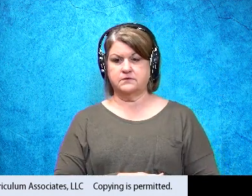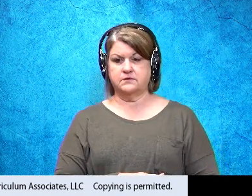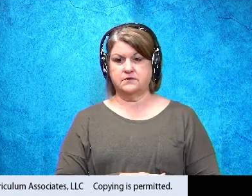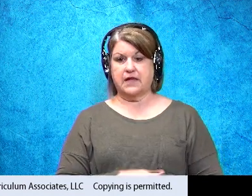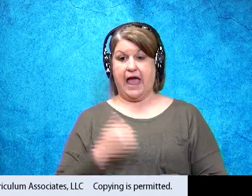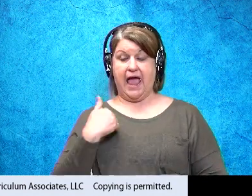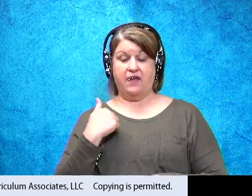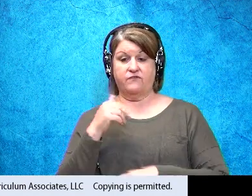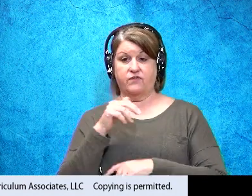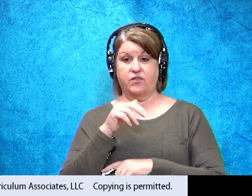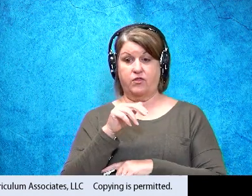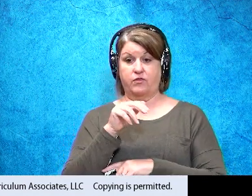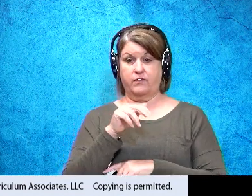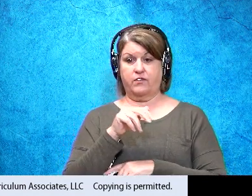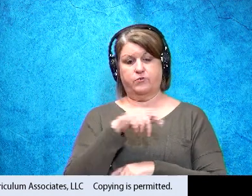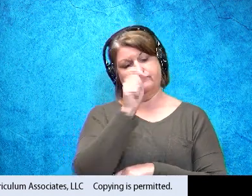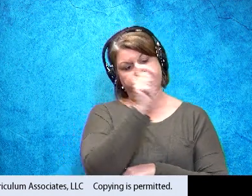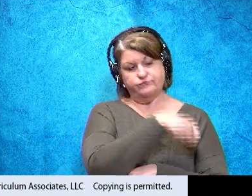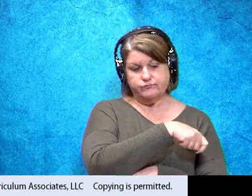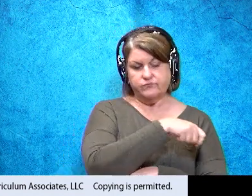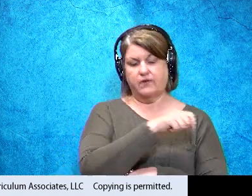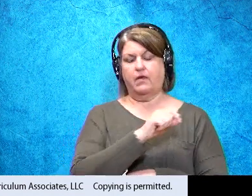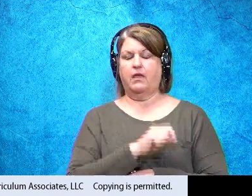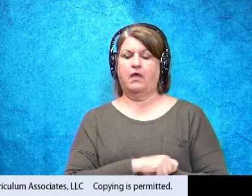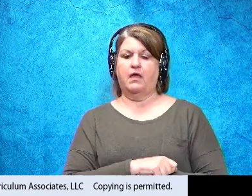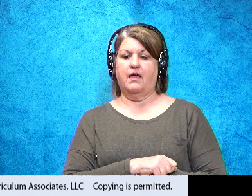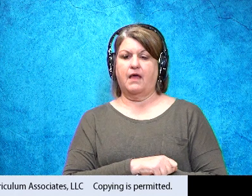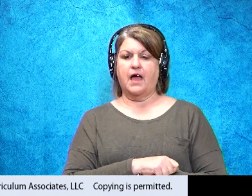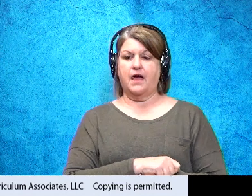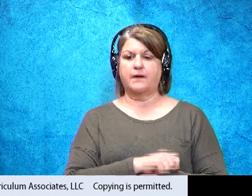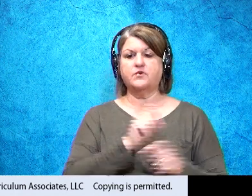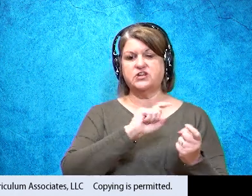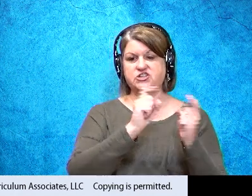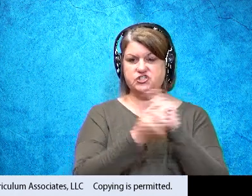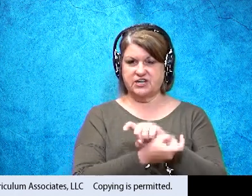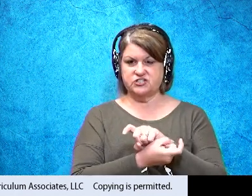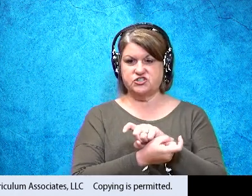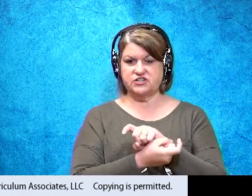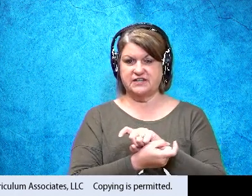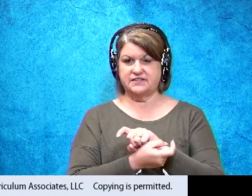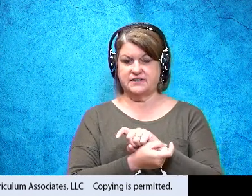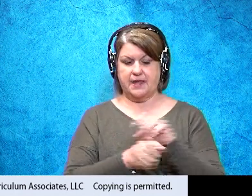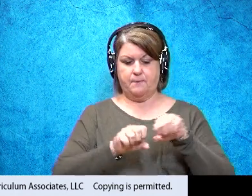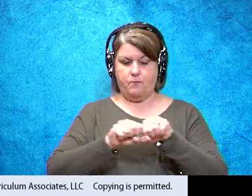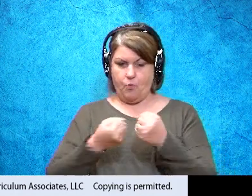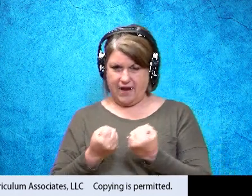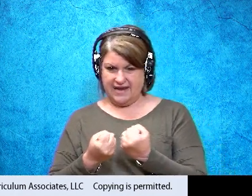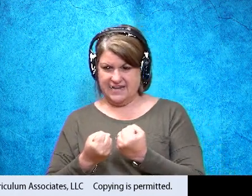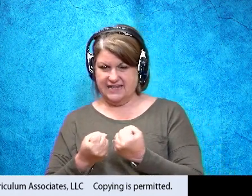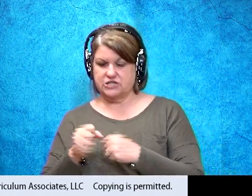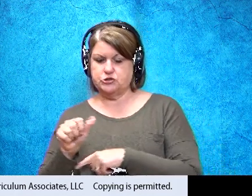I'm going to take out a rod and change it into 10 cubes. So 1, 2, 3,